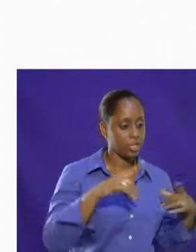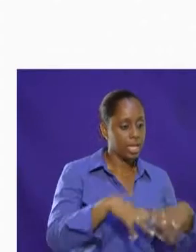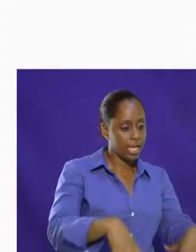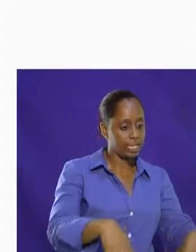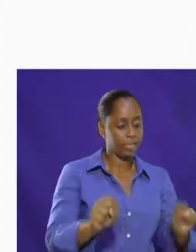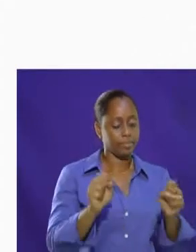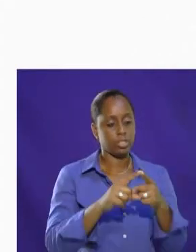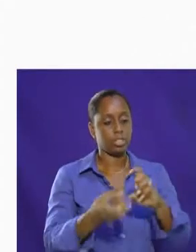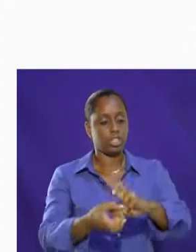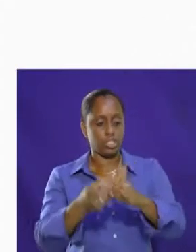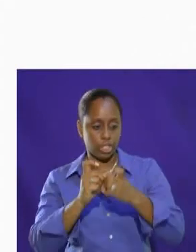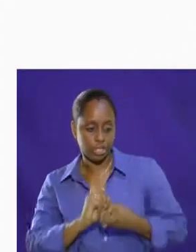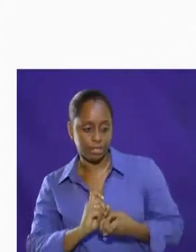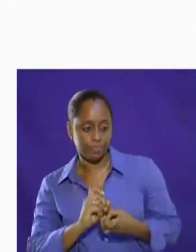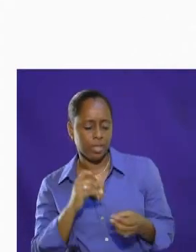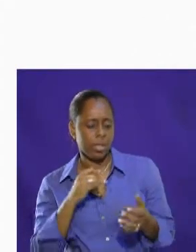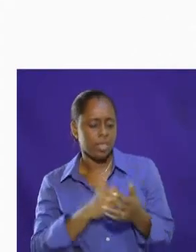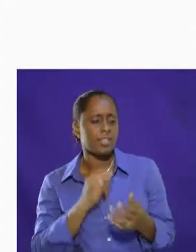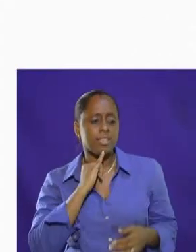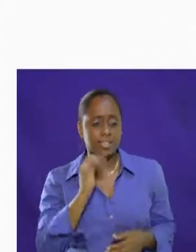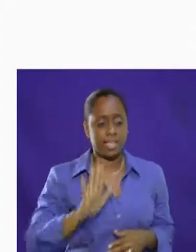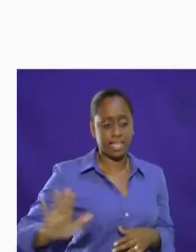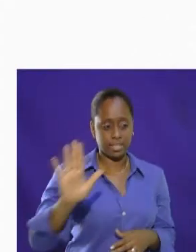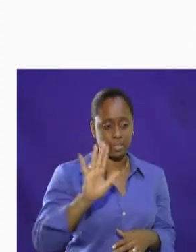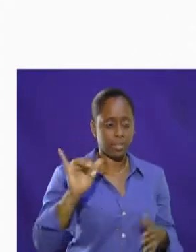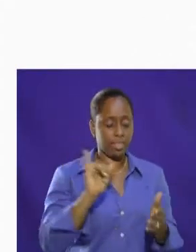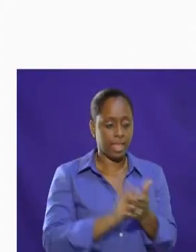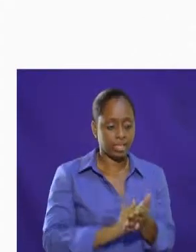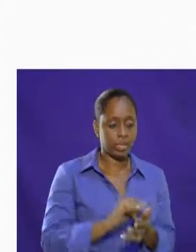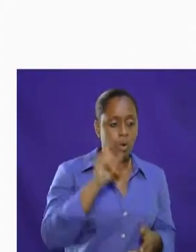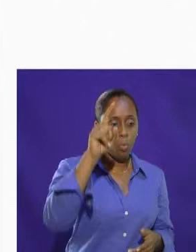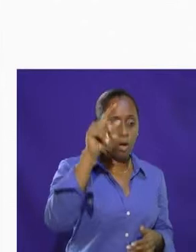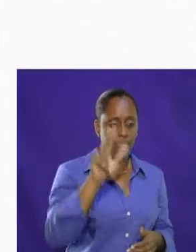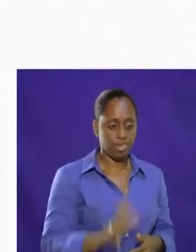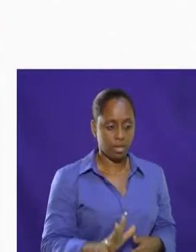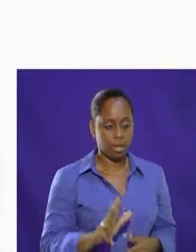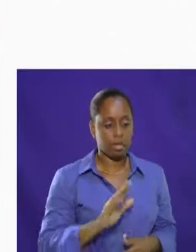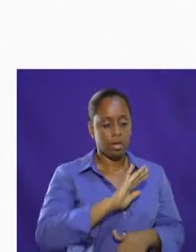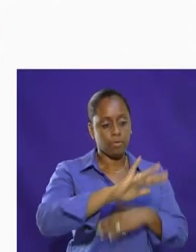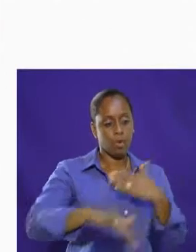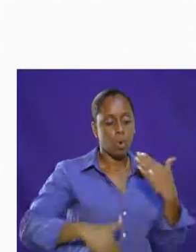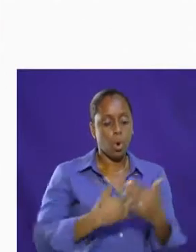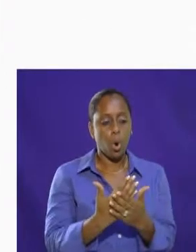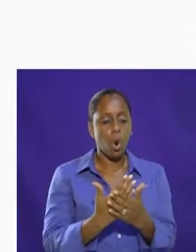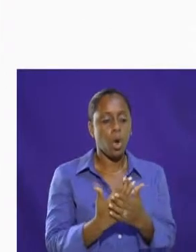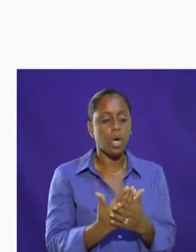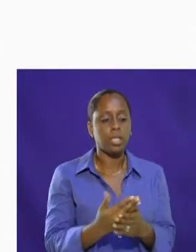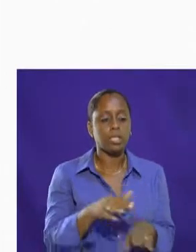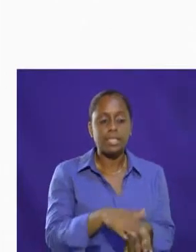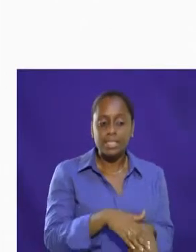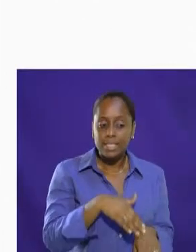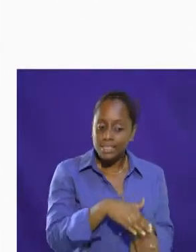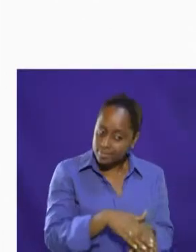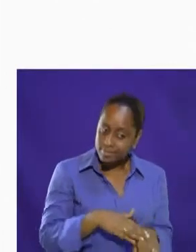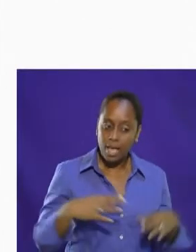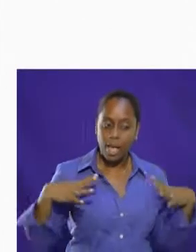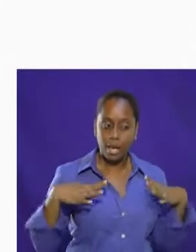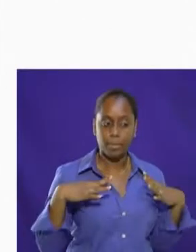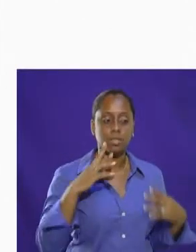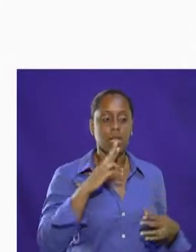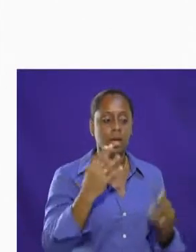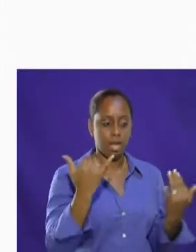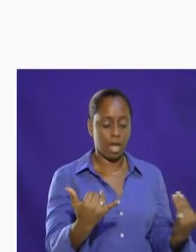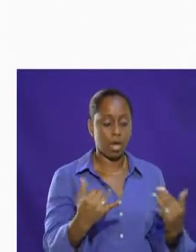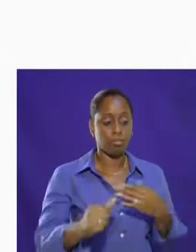adapt to changing conditions. It is estimated that 1/3 of all domesticated animal breeds